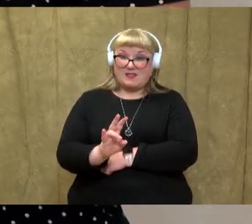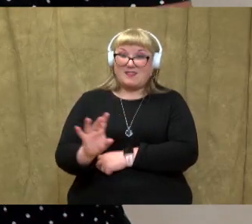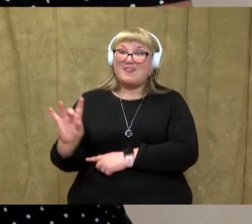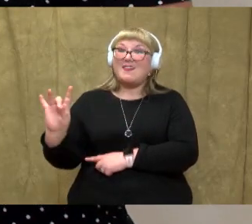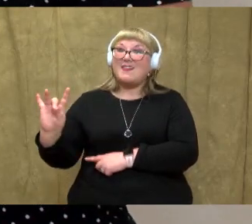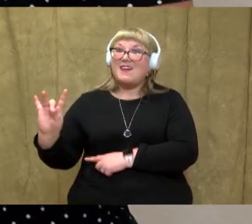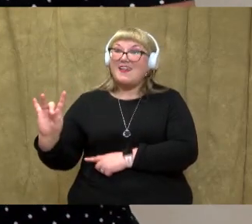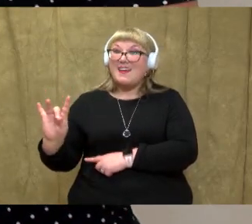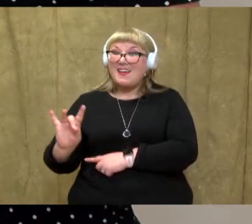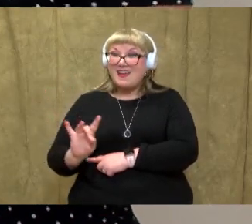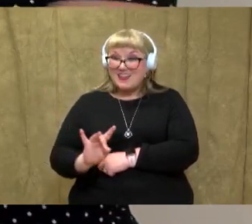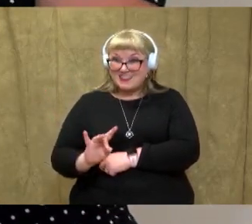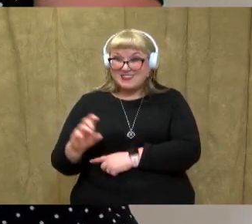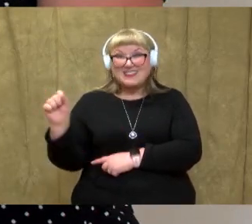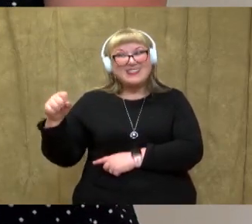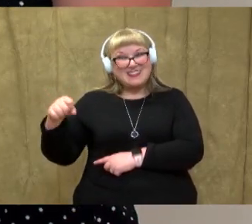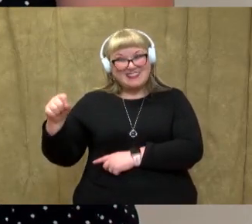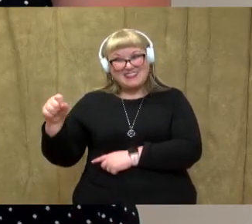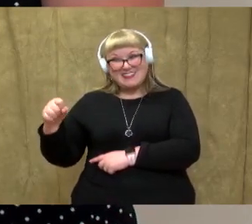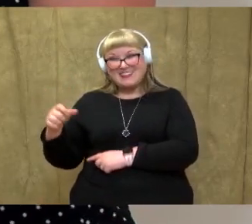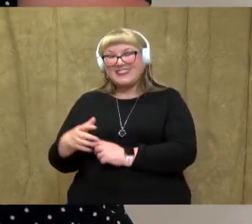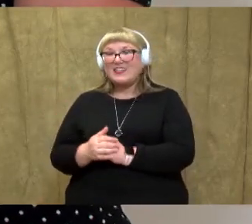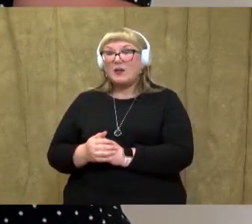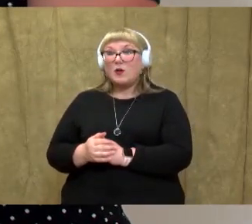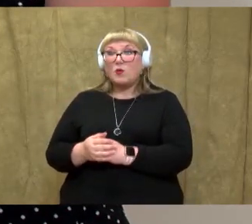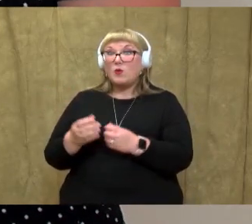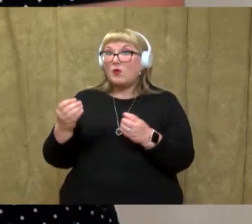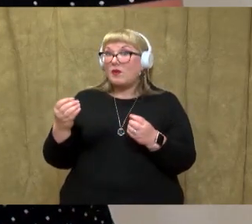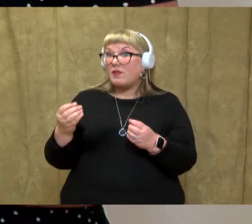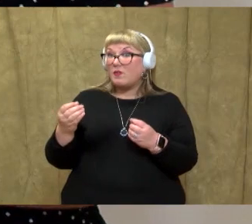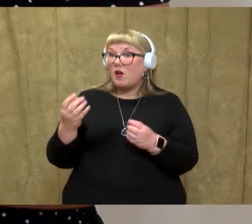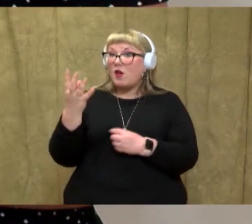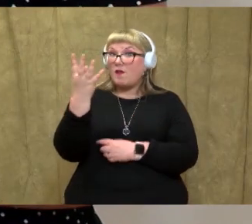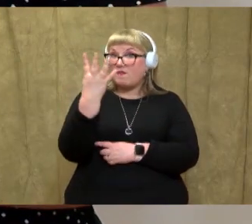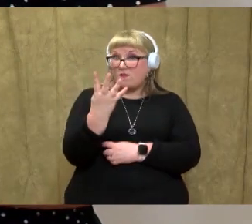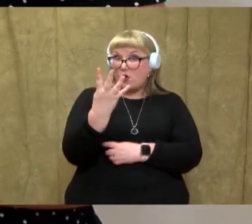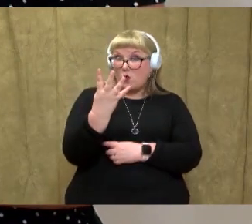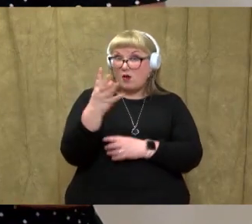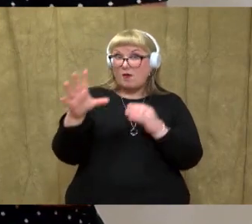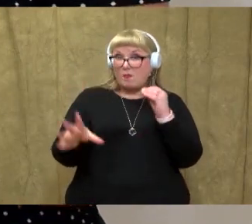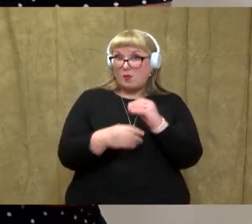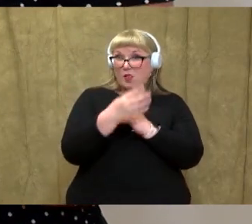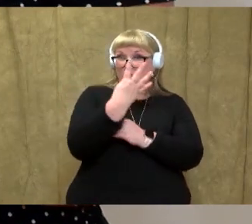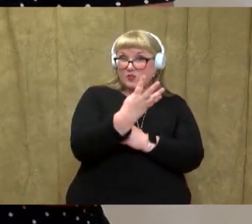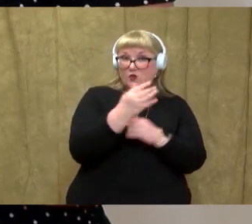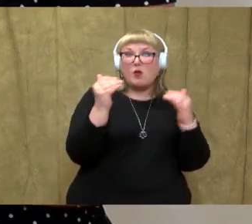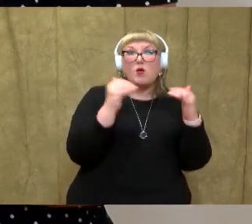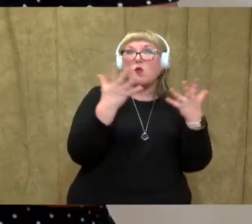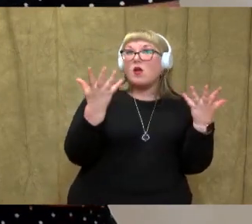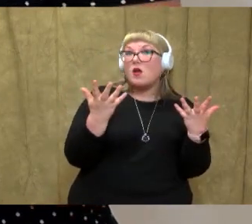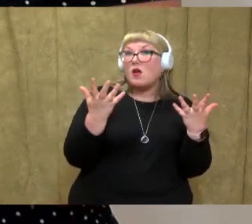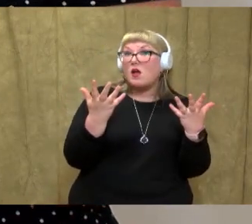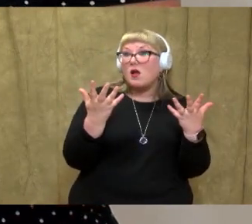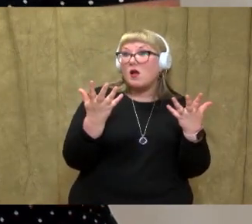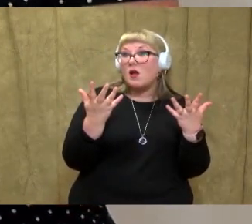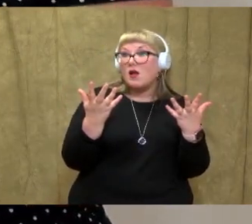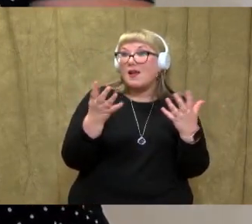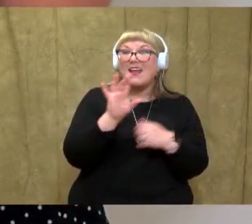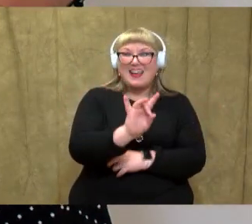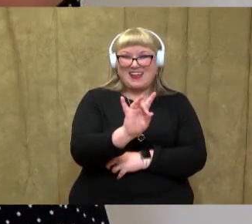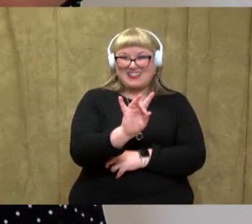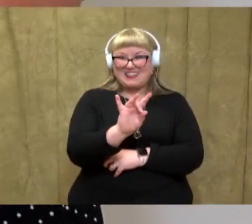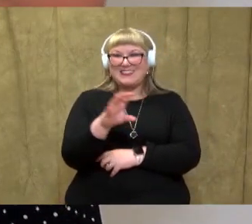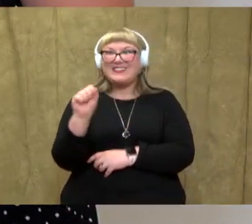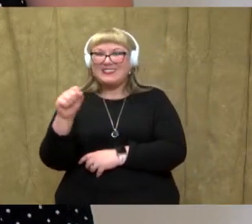7, 8. So 4 plus 4 equals